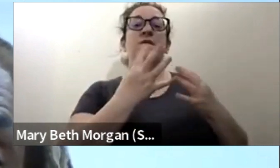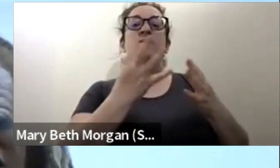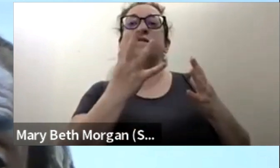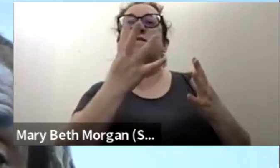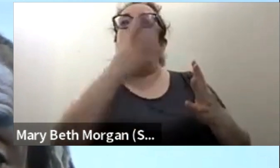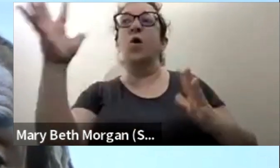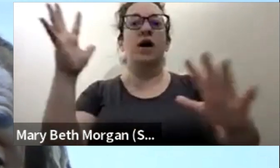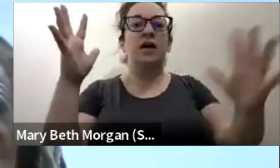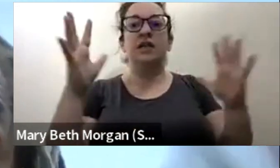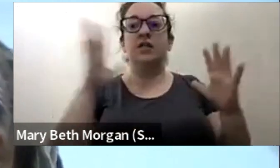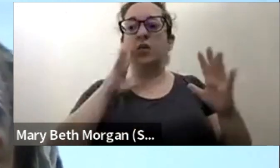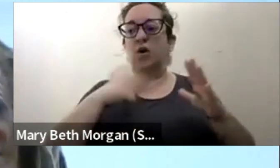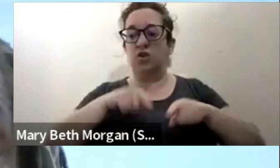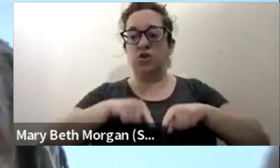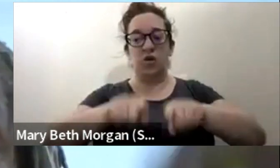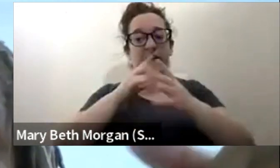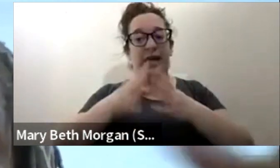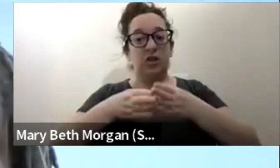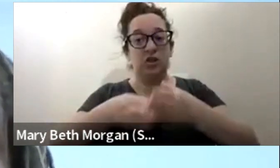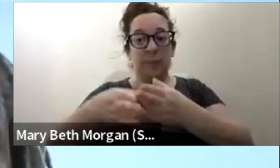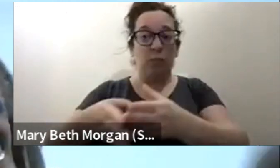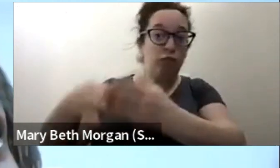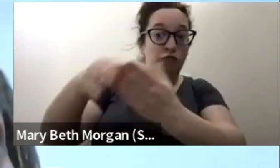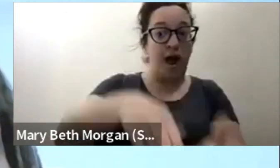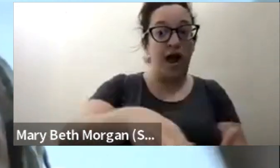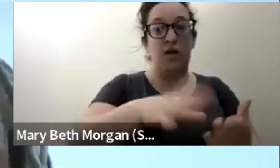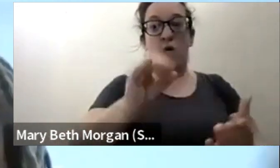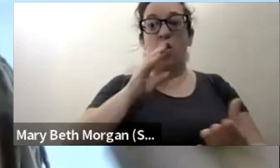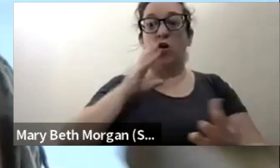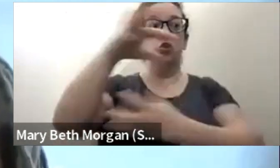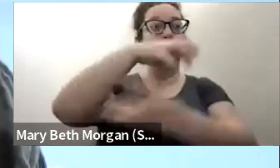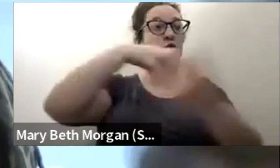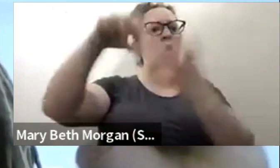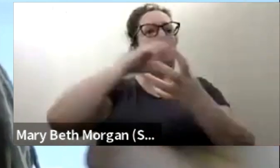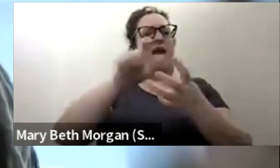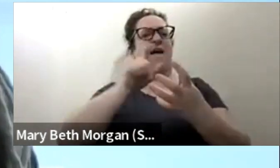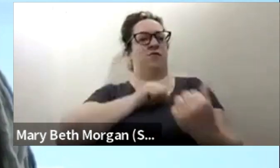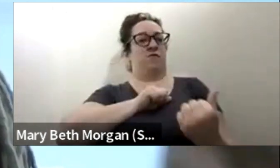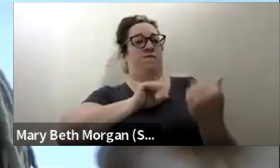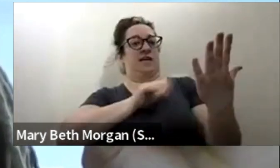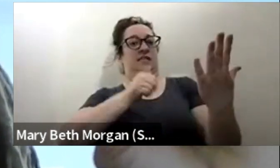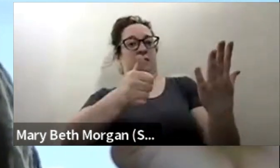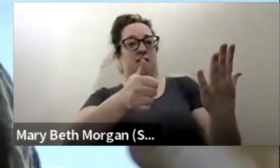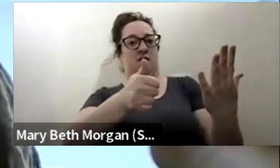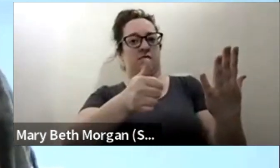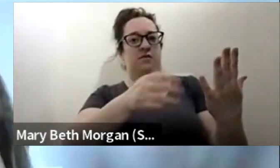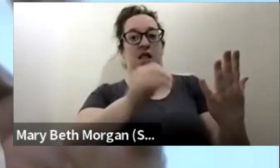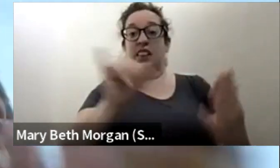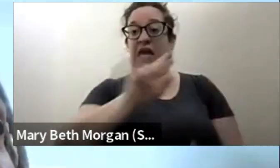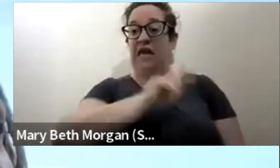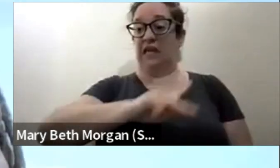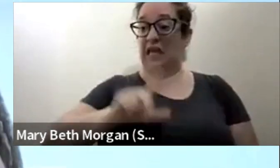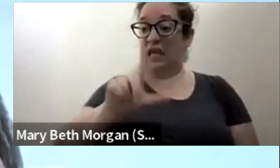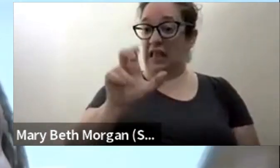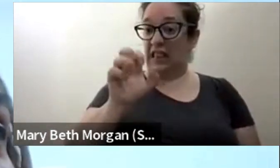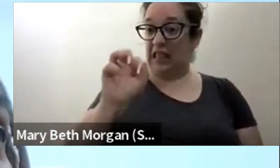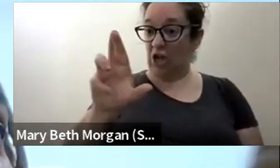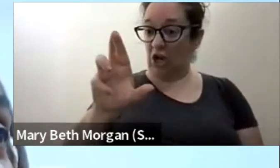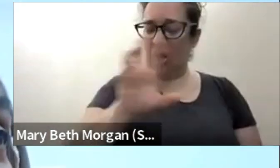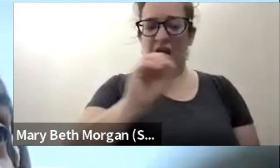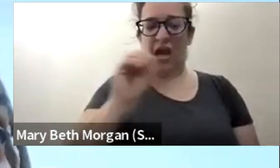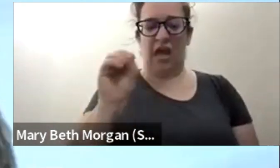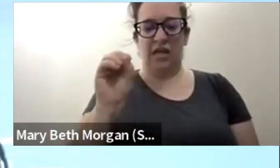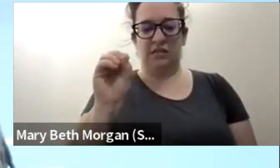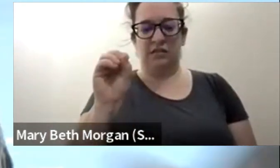or and sometimes we literally see nature as fairies or spirits, and they are